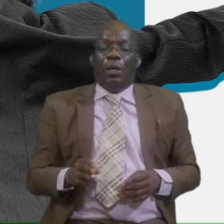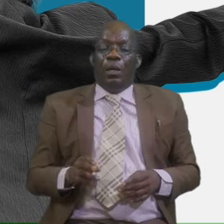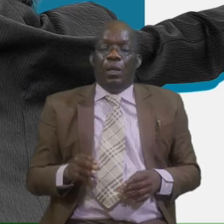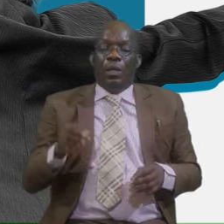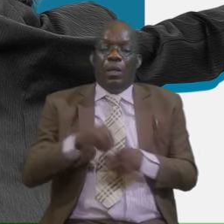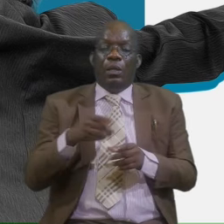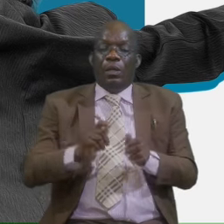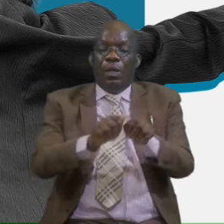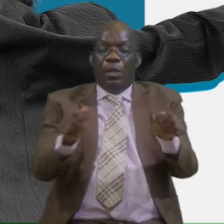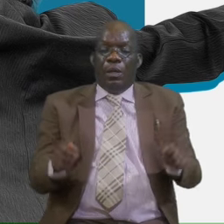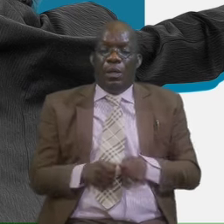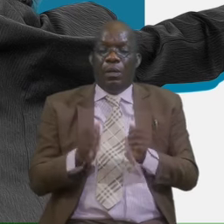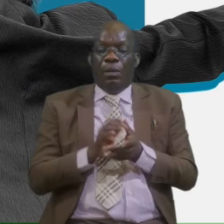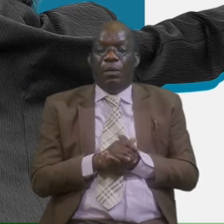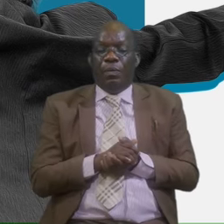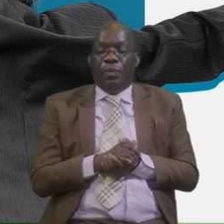identify you.